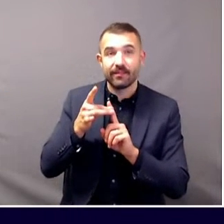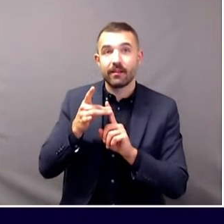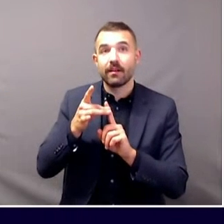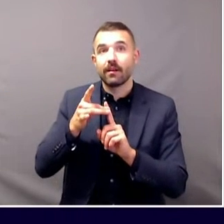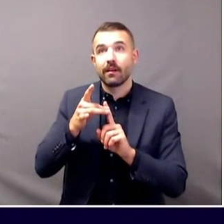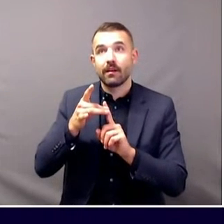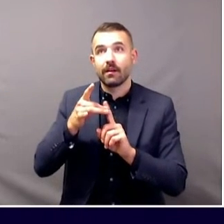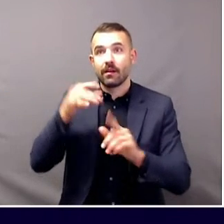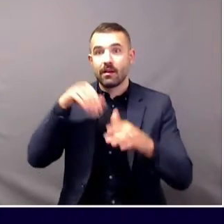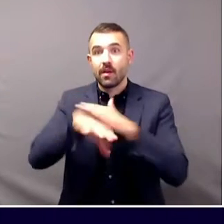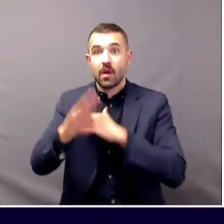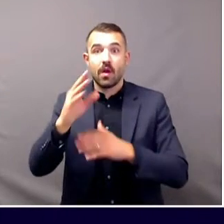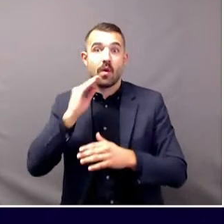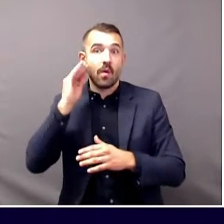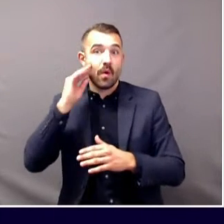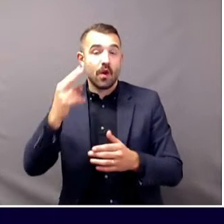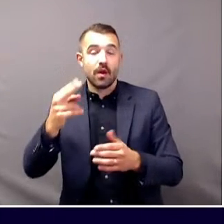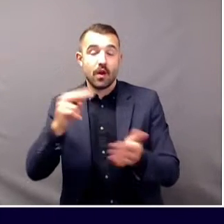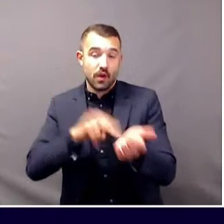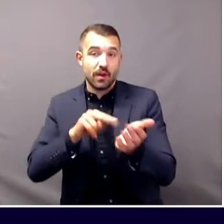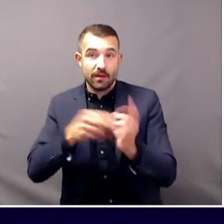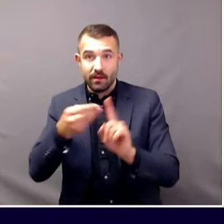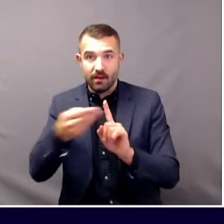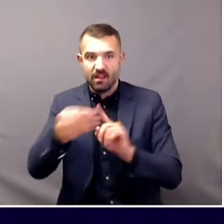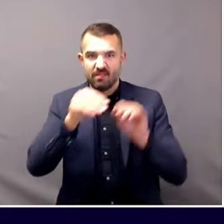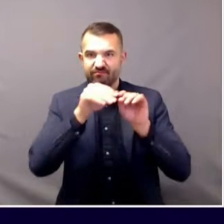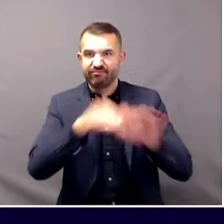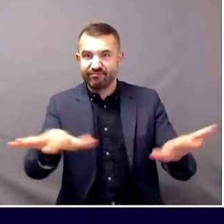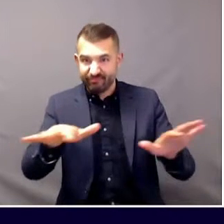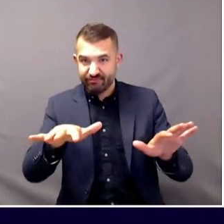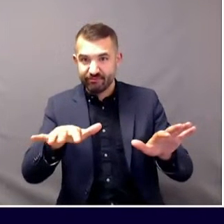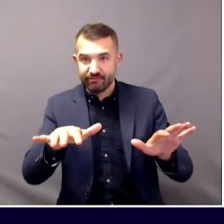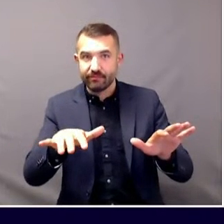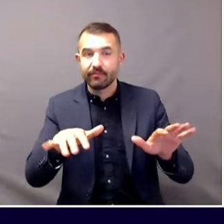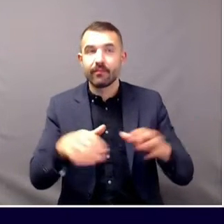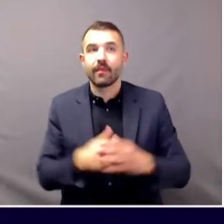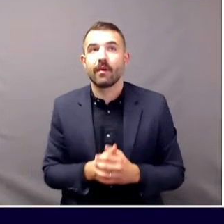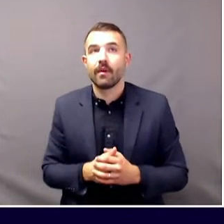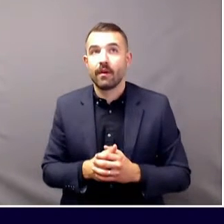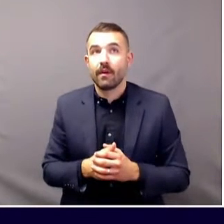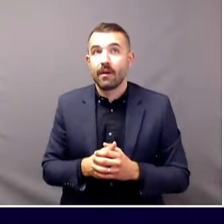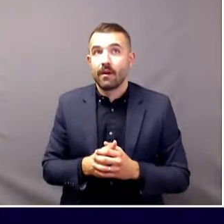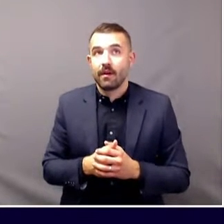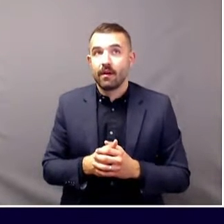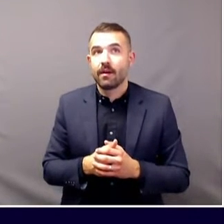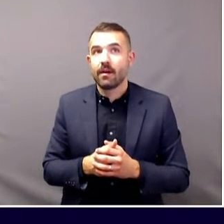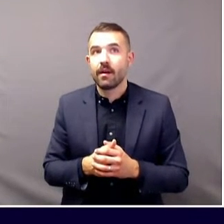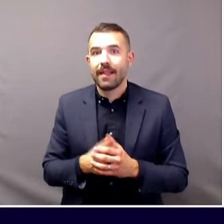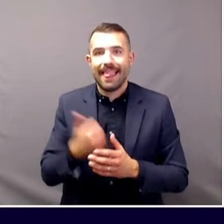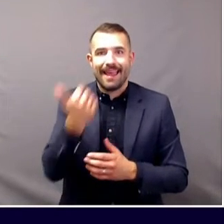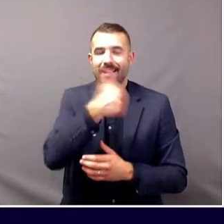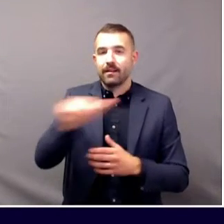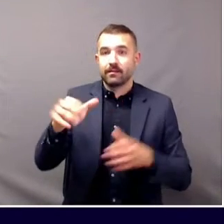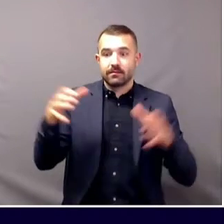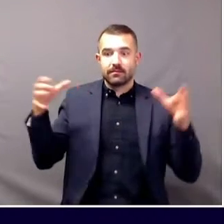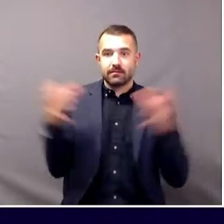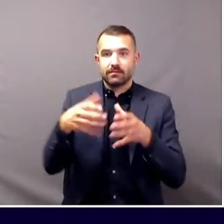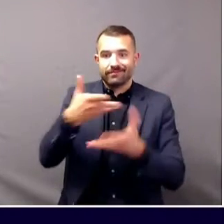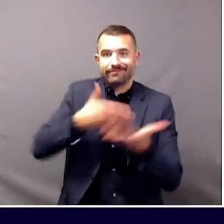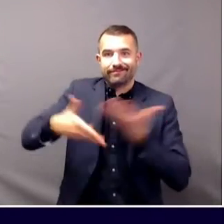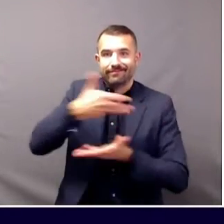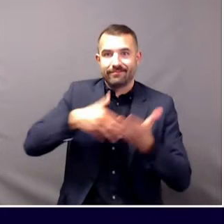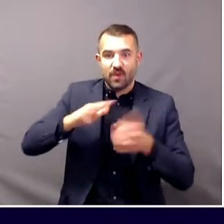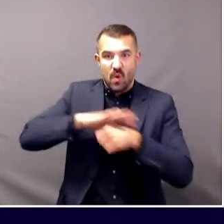Similarly, the report details how even at gatherings, COVID-19 can strike. COVID-19, of course, cares